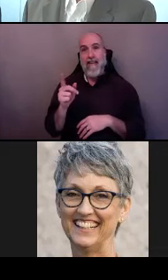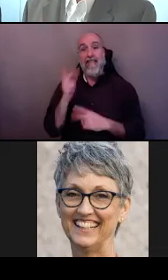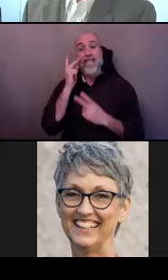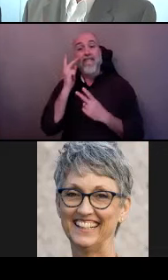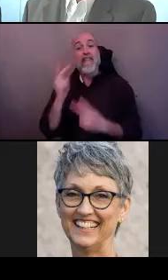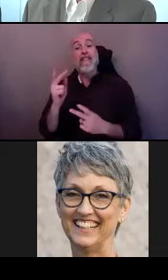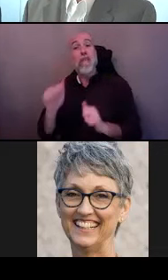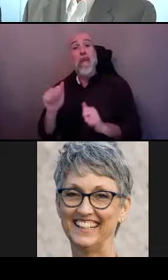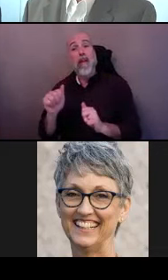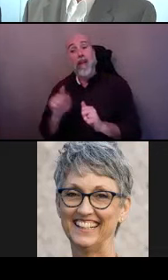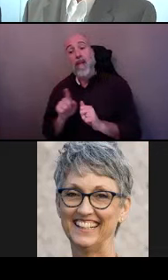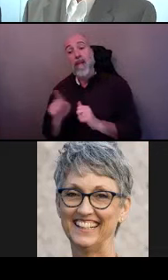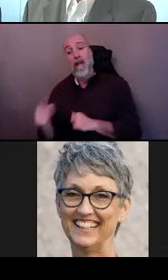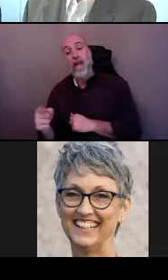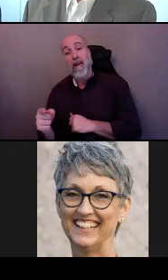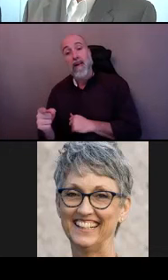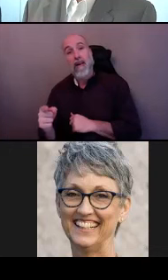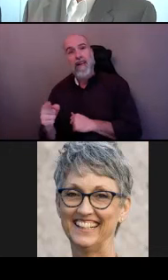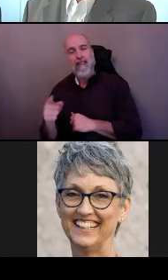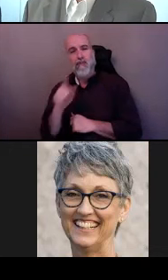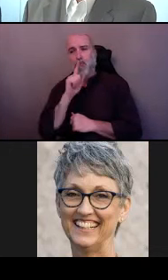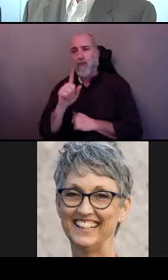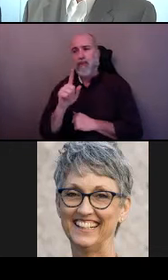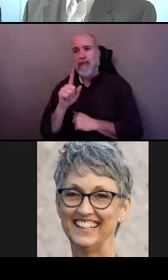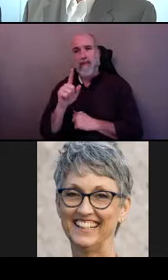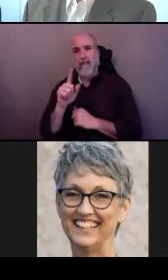through the front door, and it's a very flush.